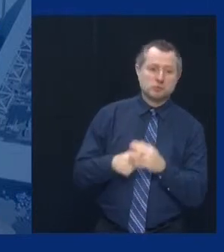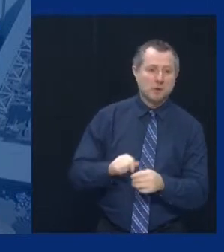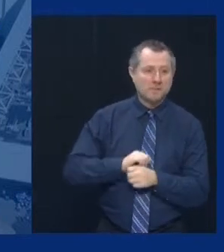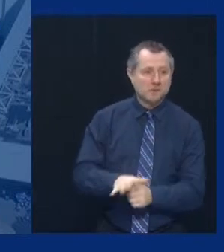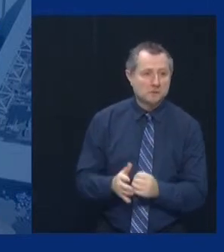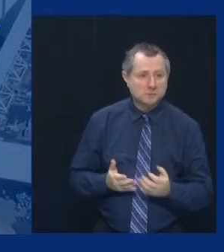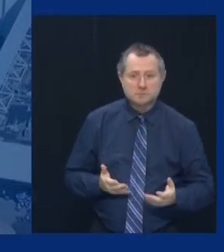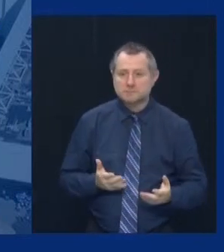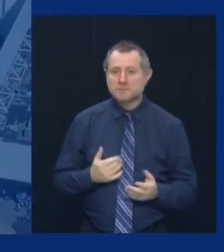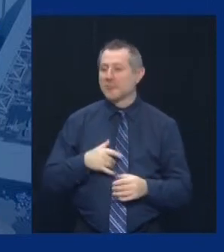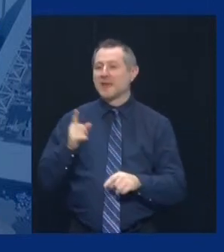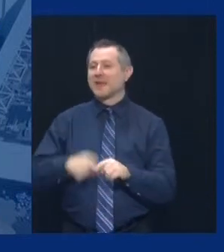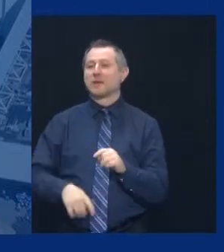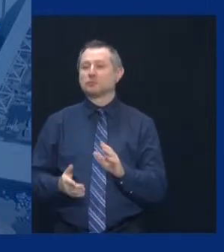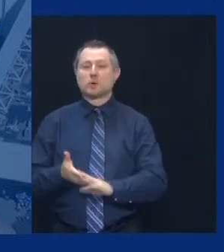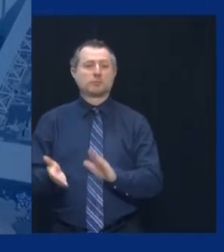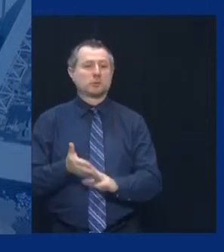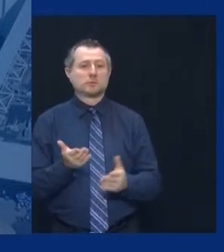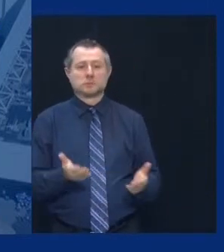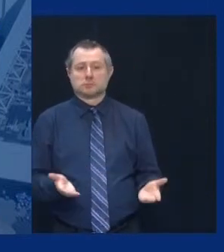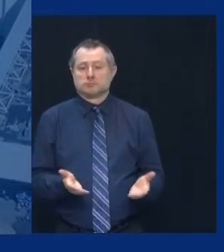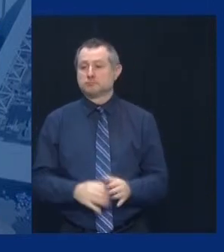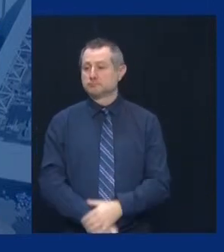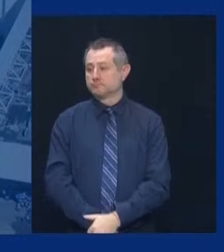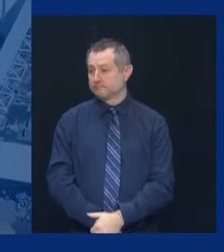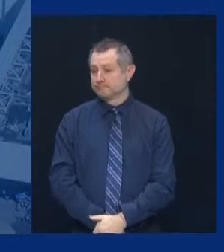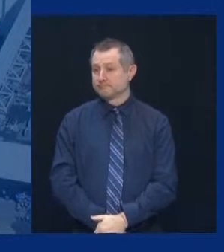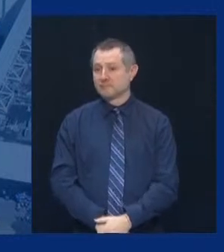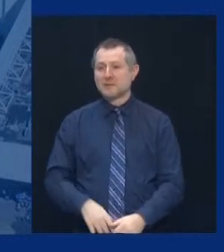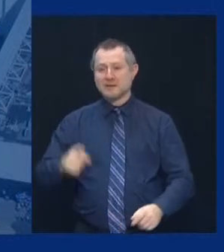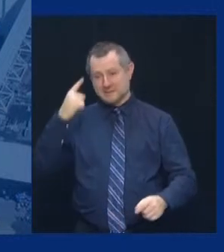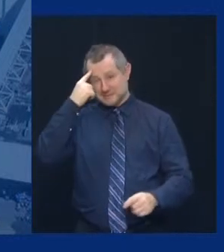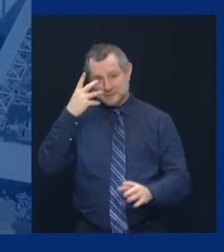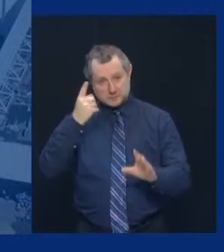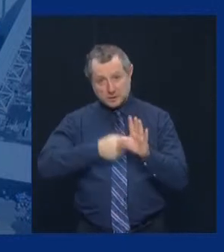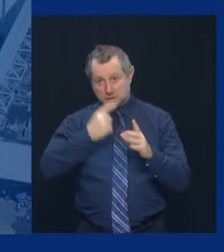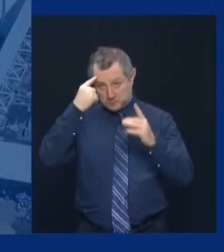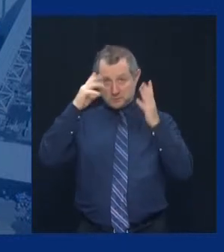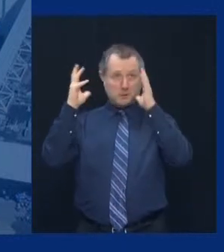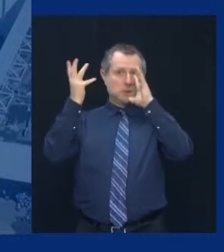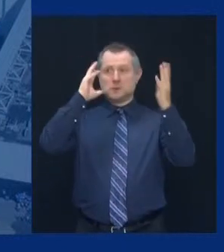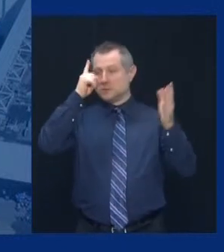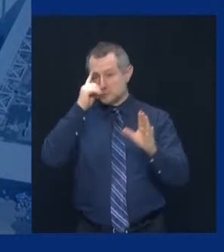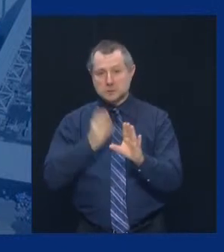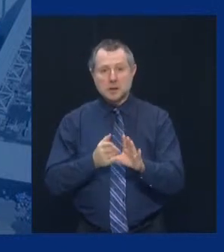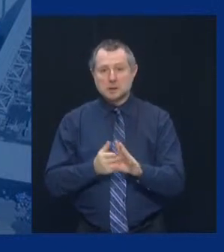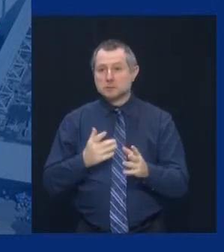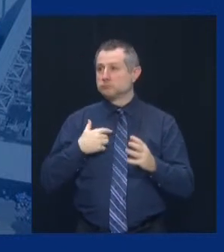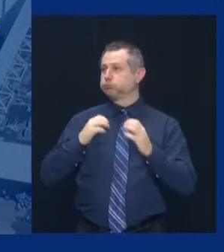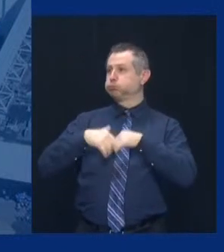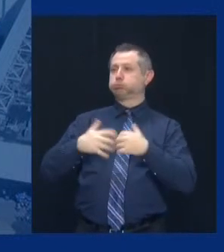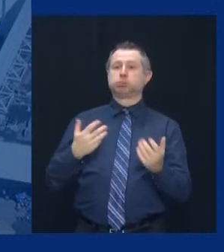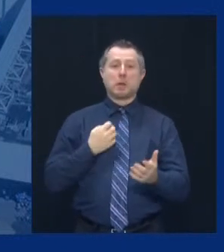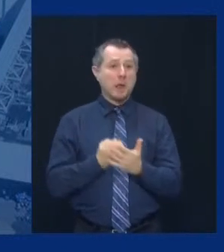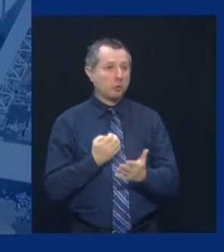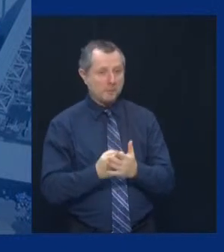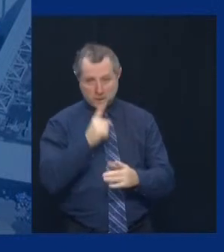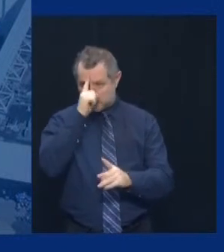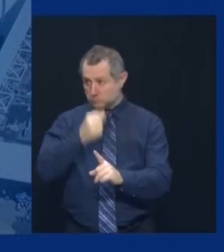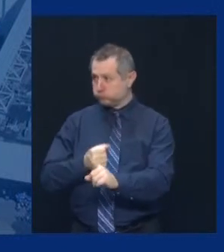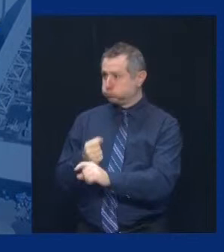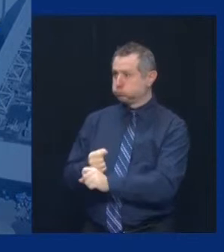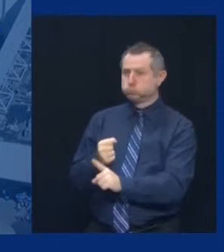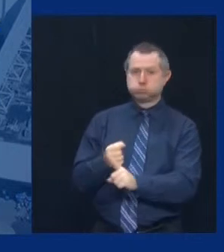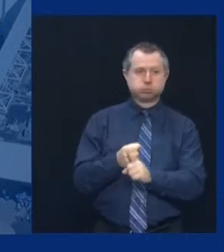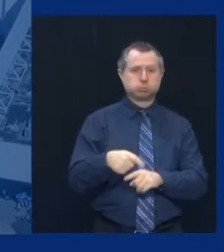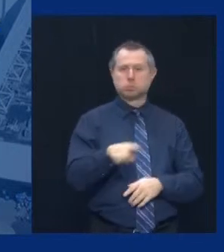possible. It's not possible economically, psychologically. It's just not possible. So how do